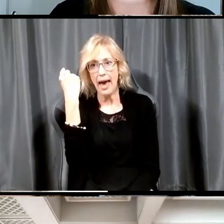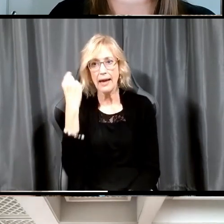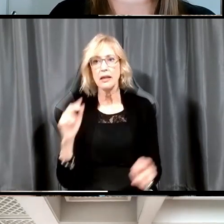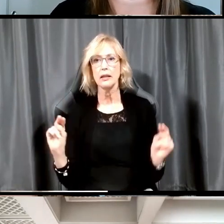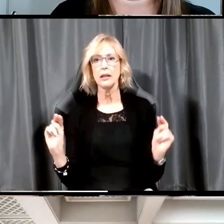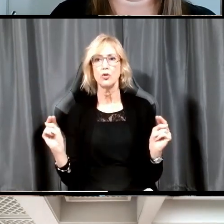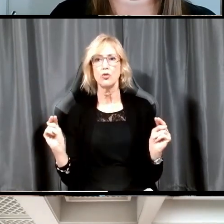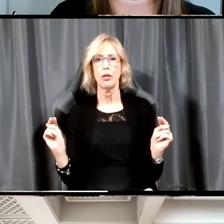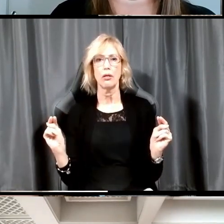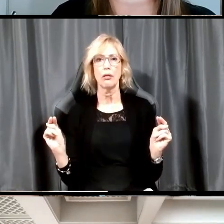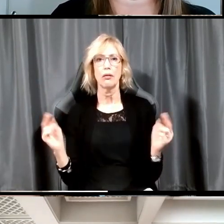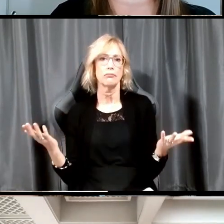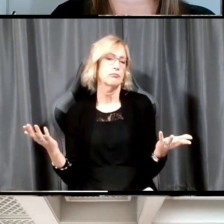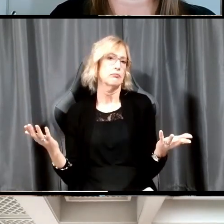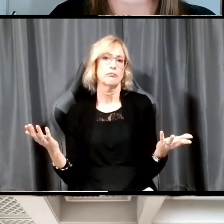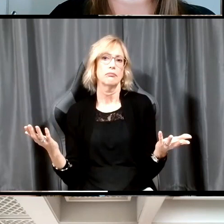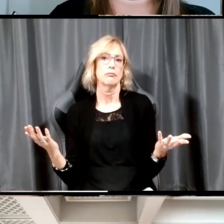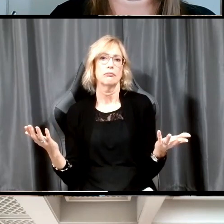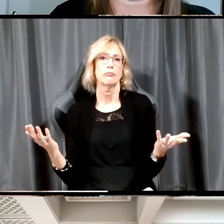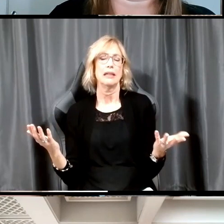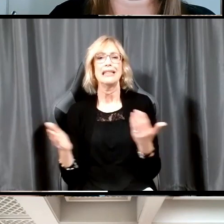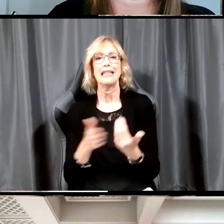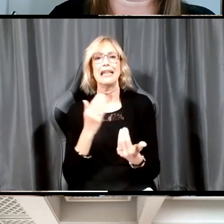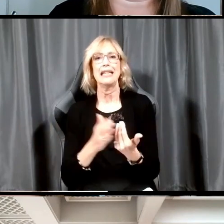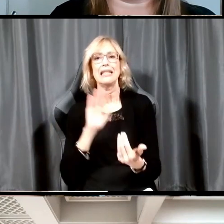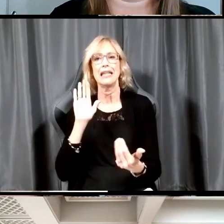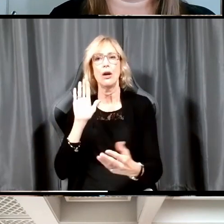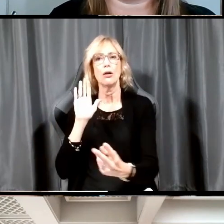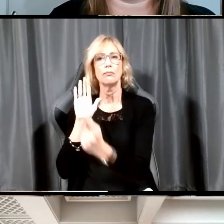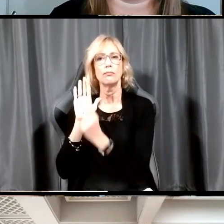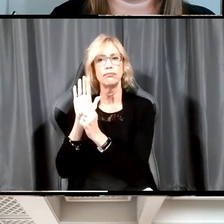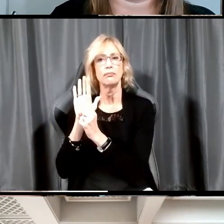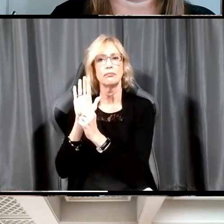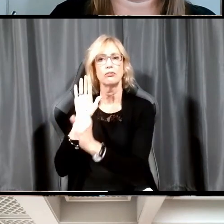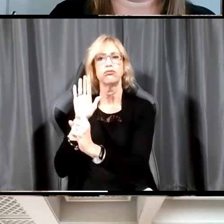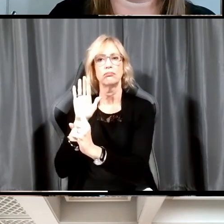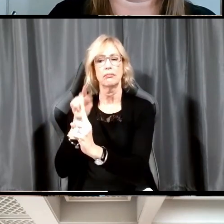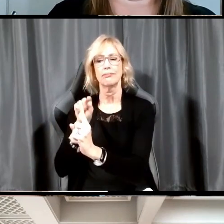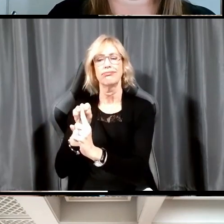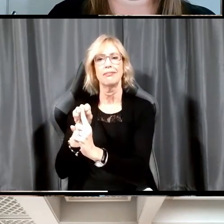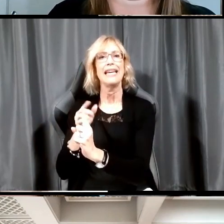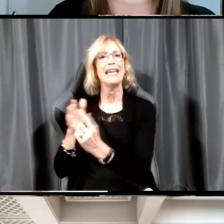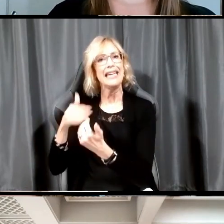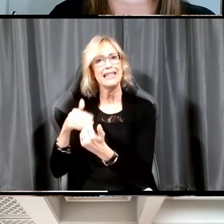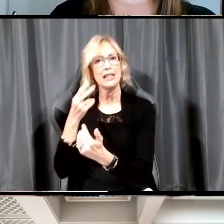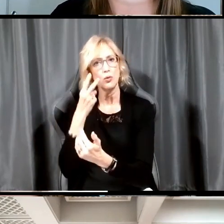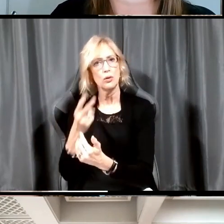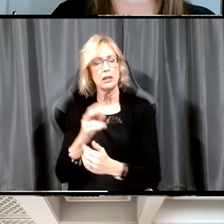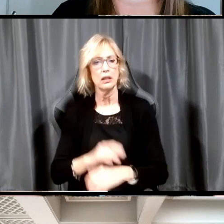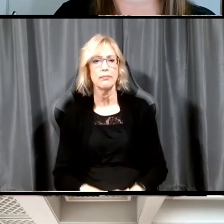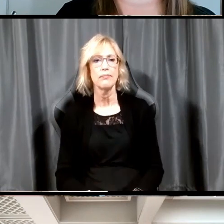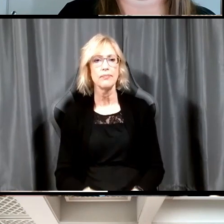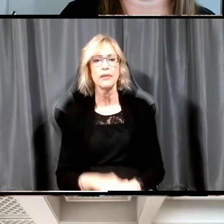neutral. It really stands out, or the objects stand out away from it. Support your